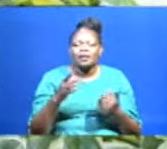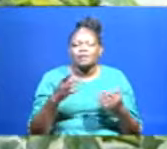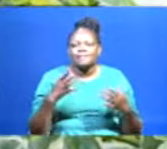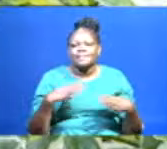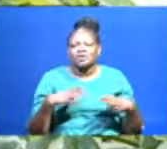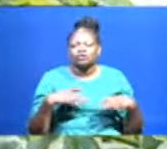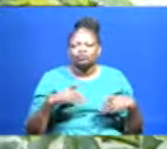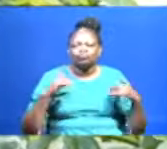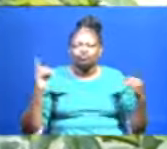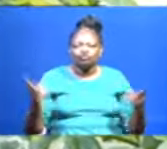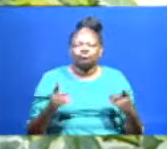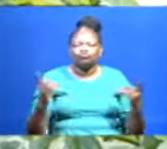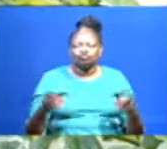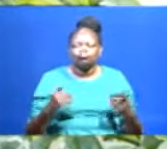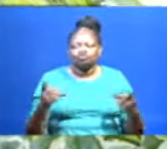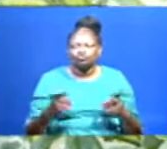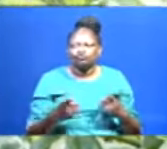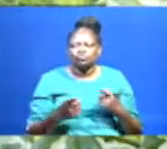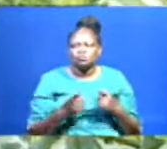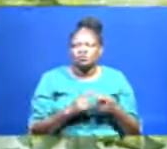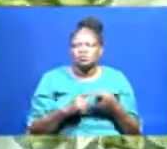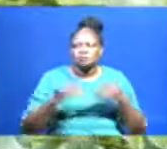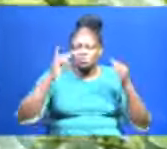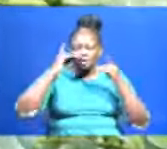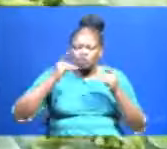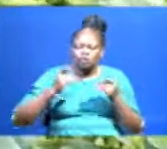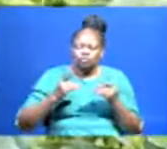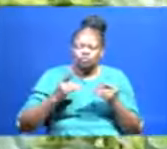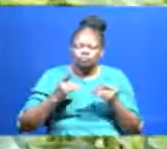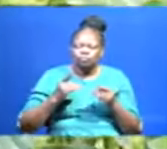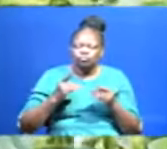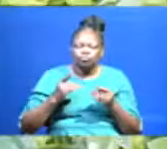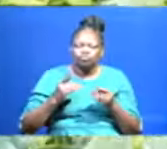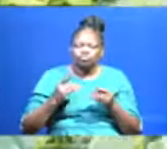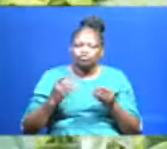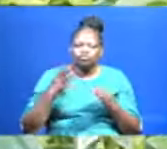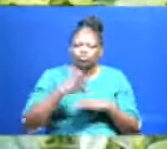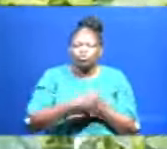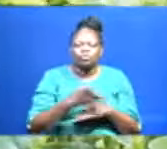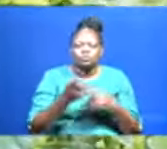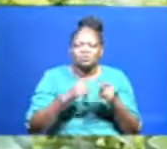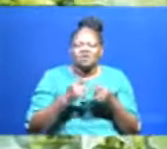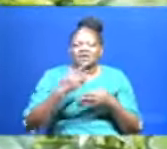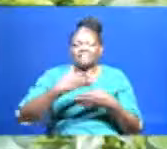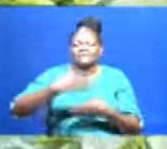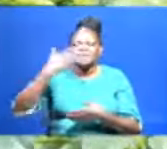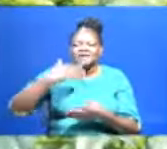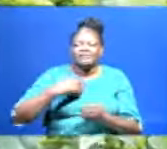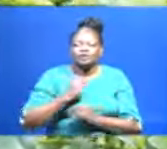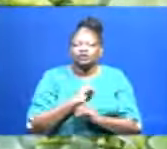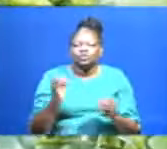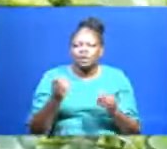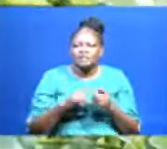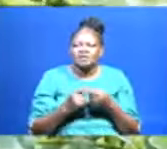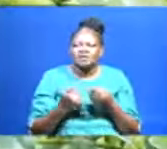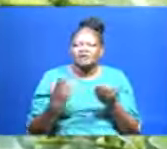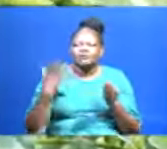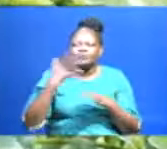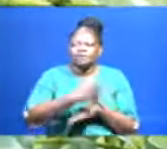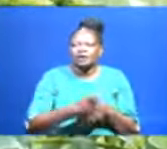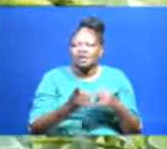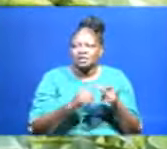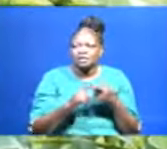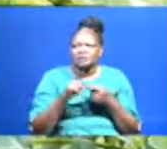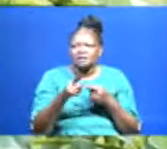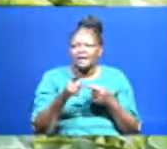and the camels decided to cross. You know, the border, there is no fence in the border, and the camels cross over. So this young